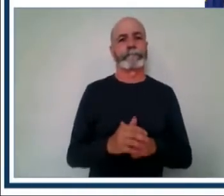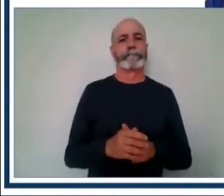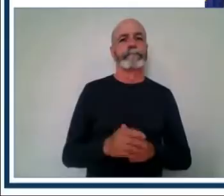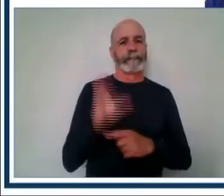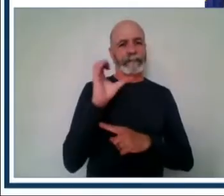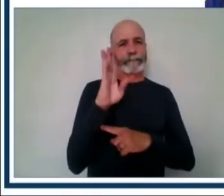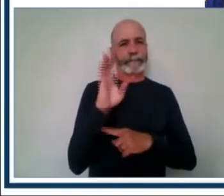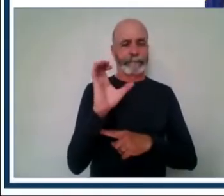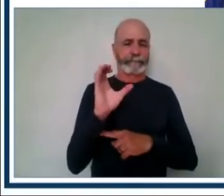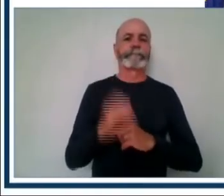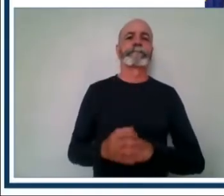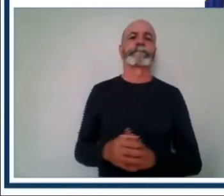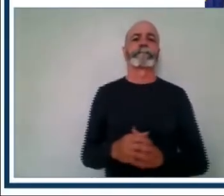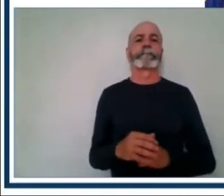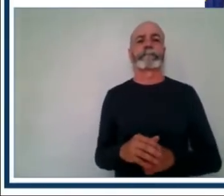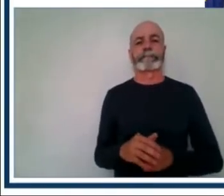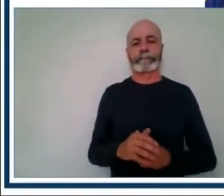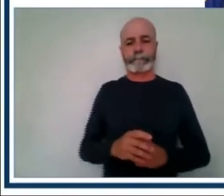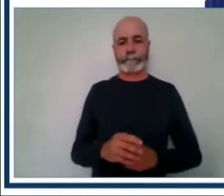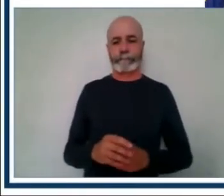Jean, go ahead.